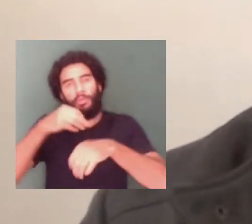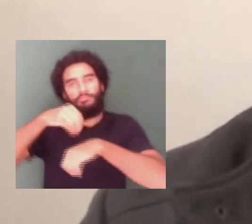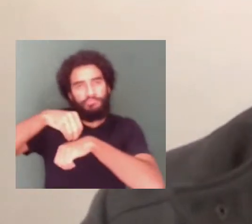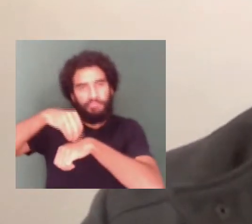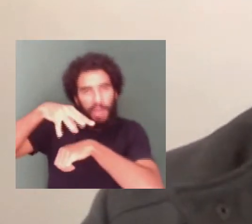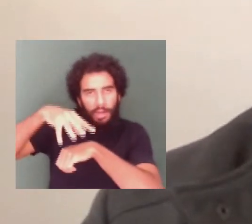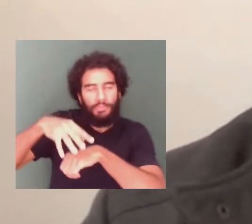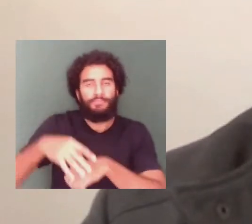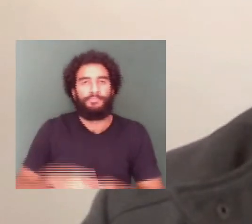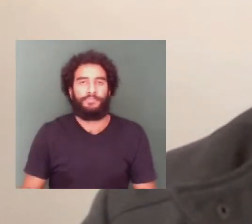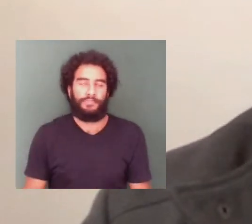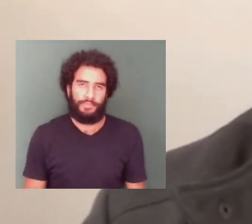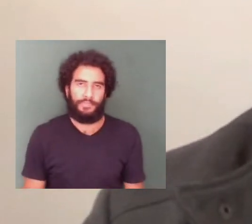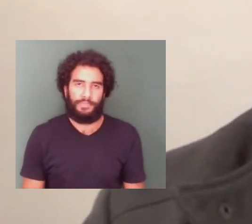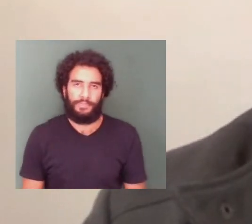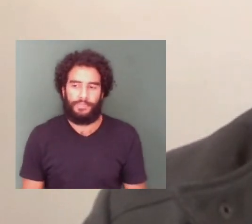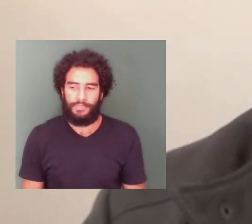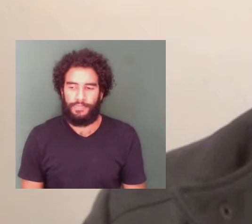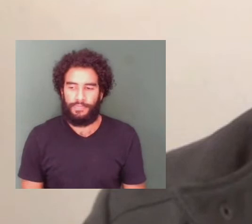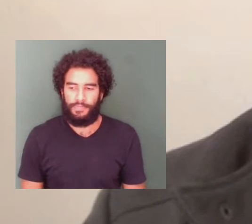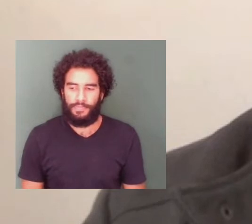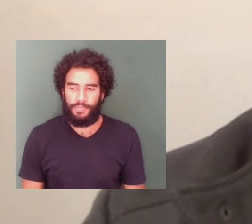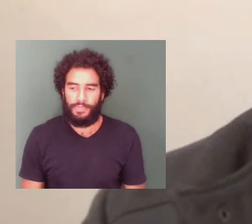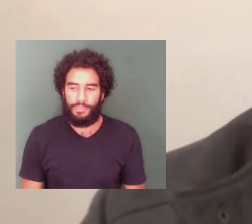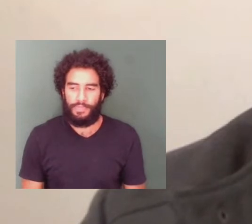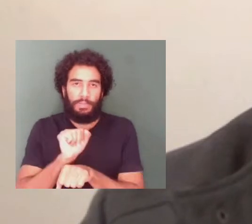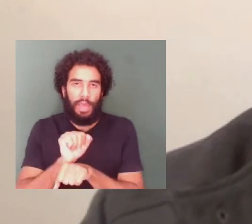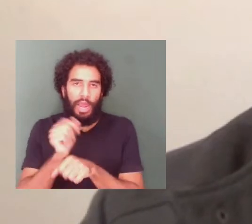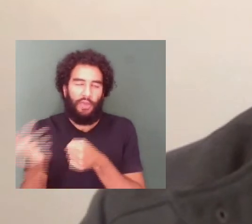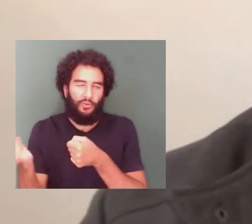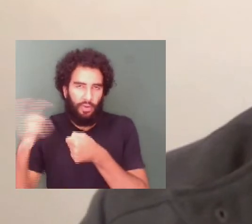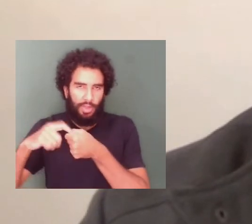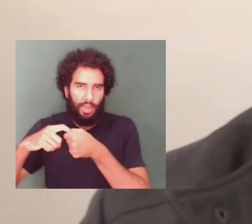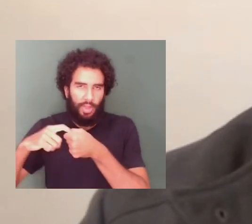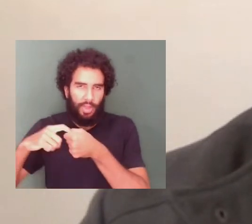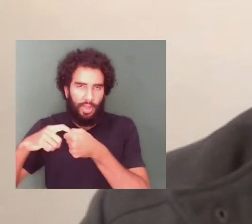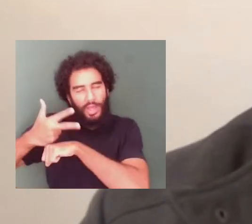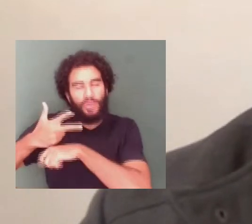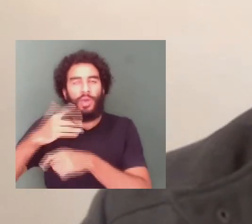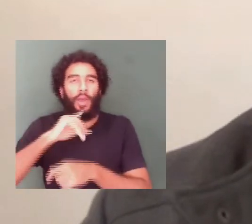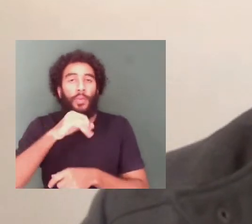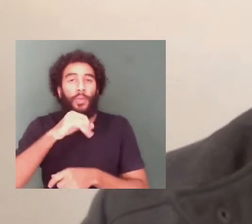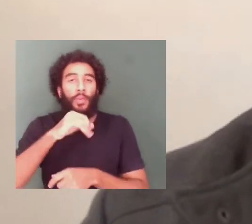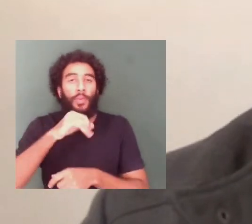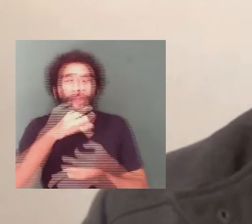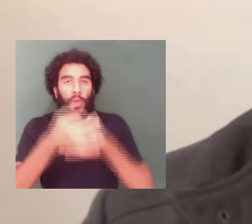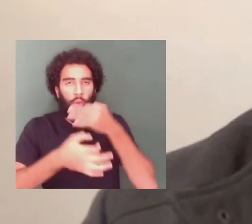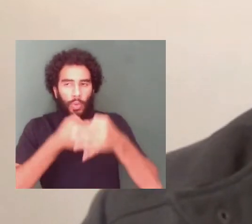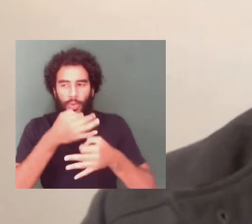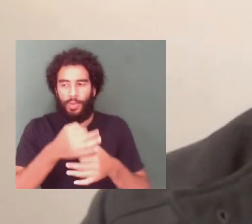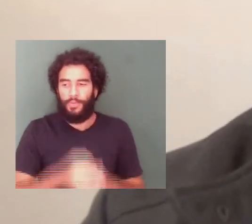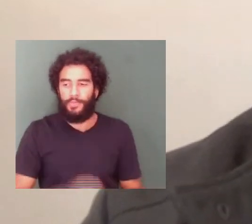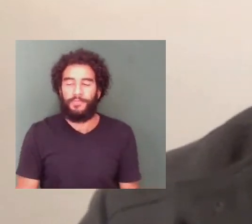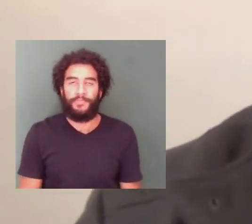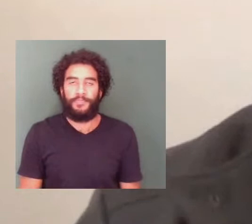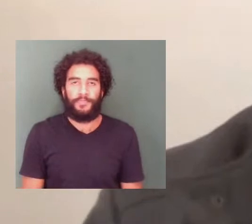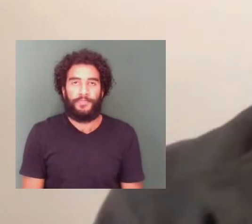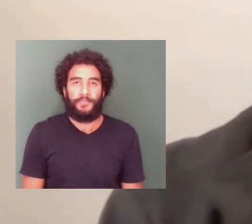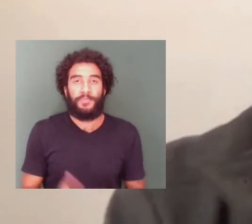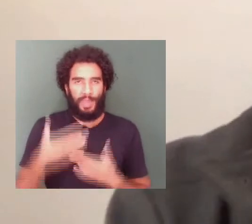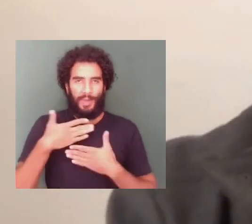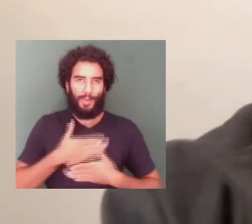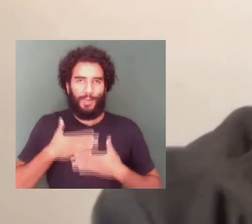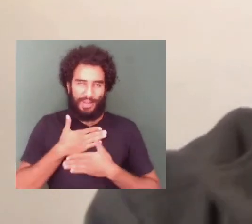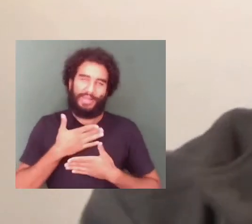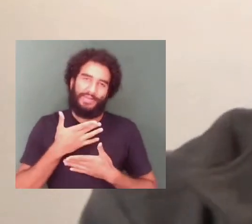to make any comment about the video, Marcos, while we try to fix this problem.